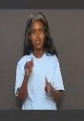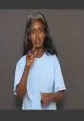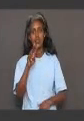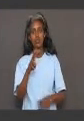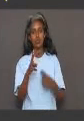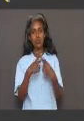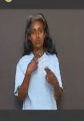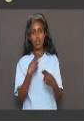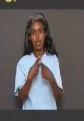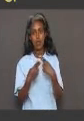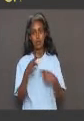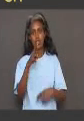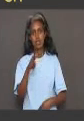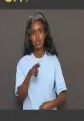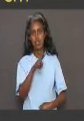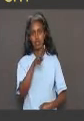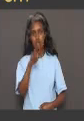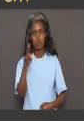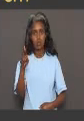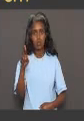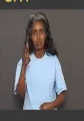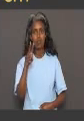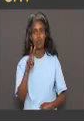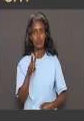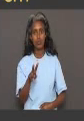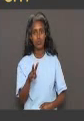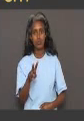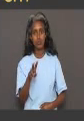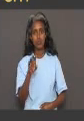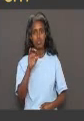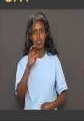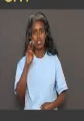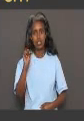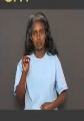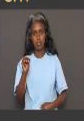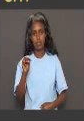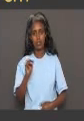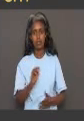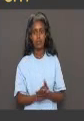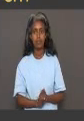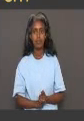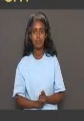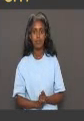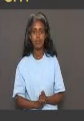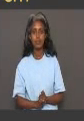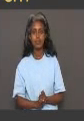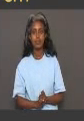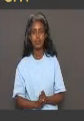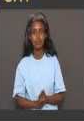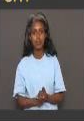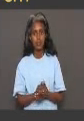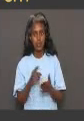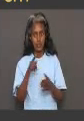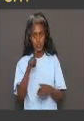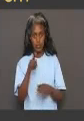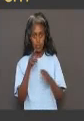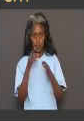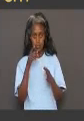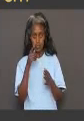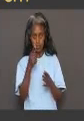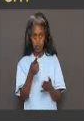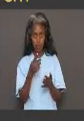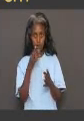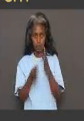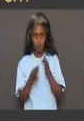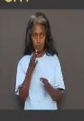225 over 2 times the square root of 2 centimeters. If